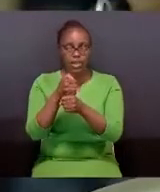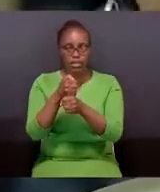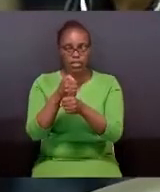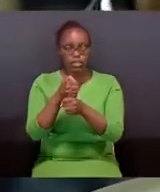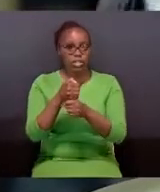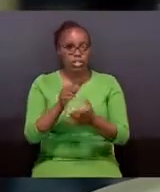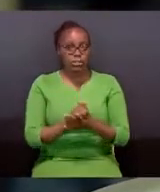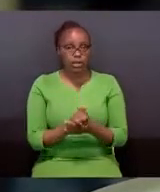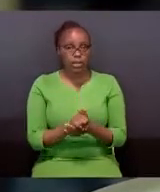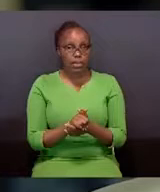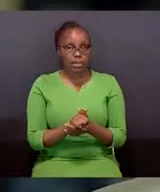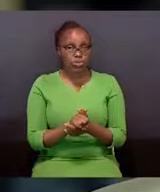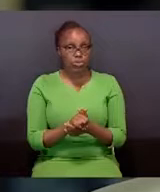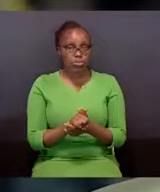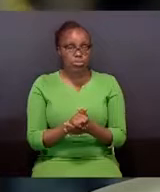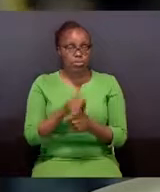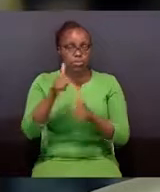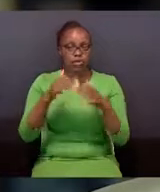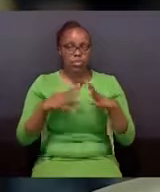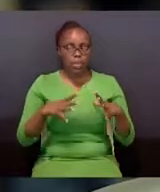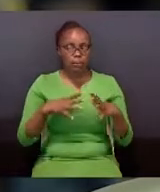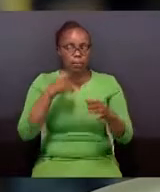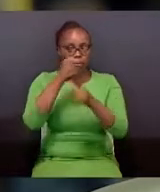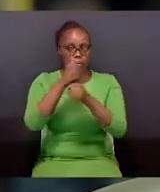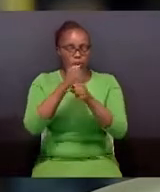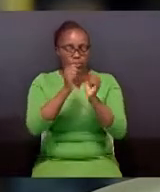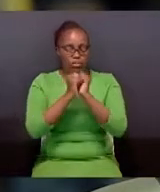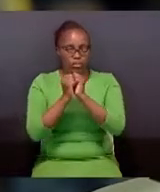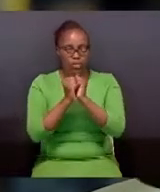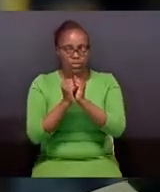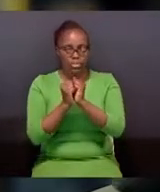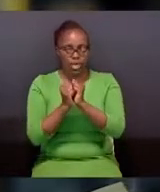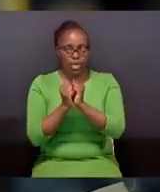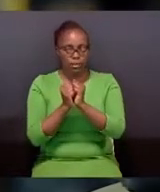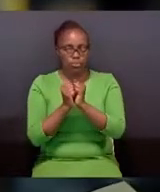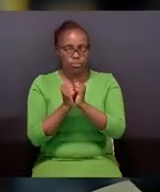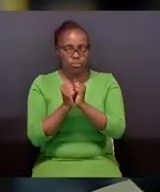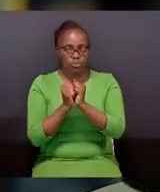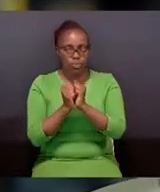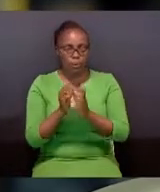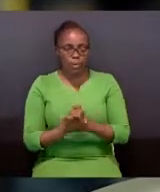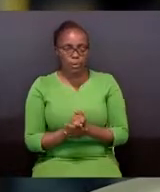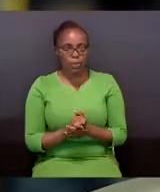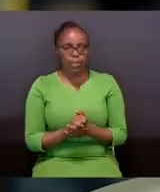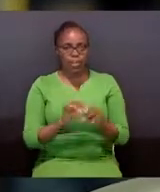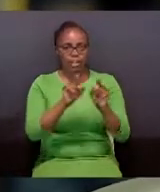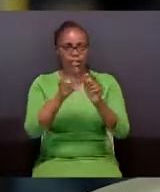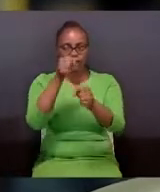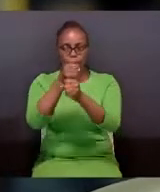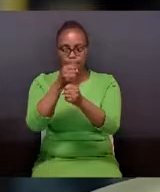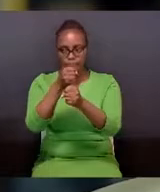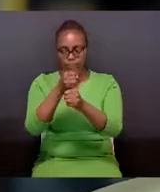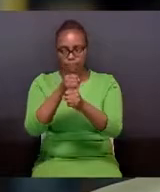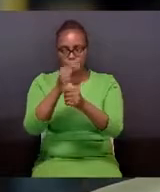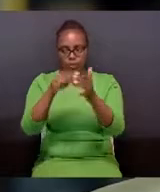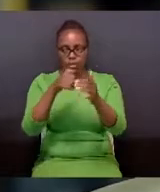me close to people, ordinary people to work with, it wasn't to that extent a member of parliament